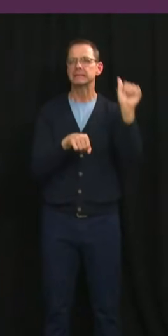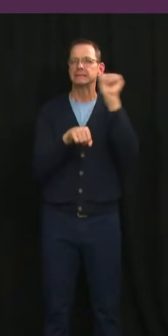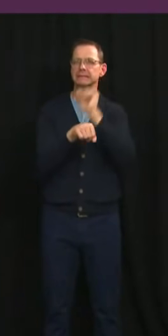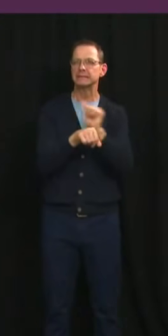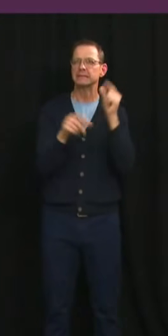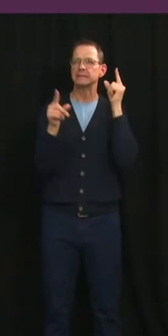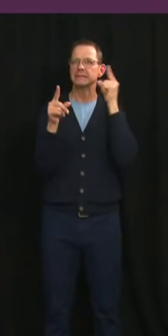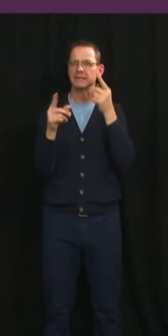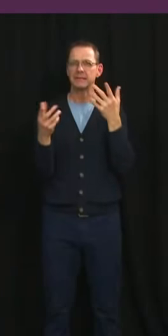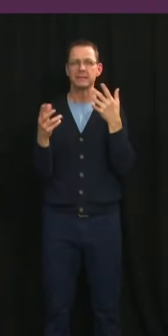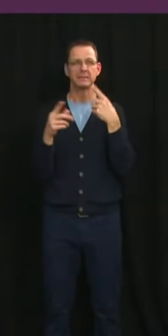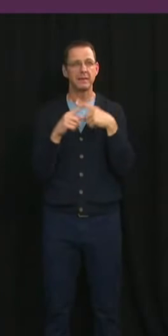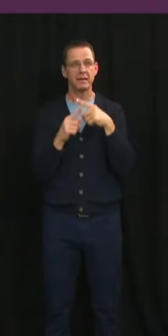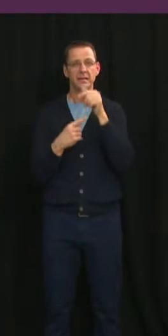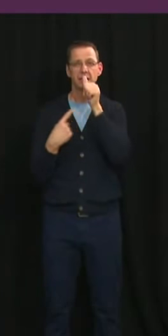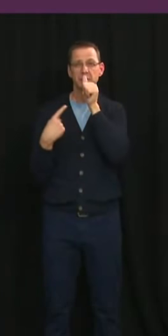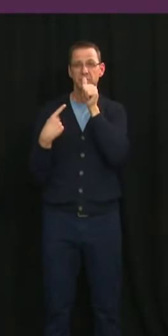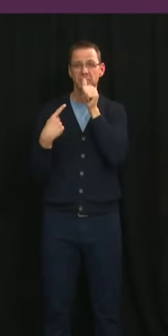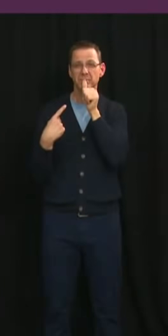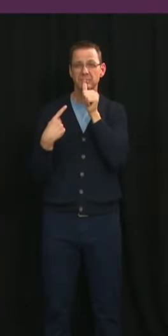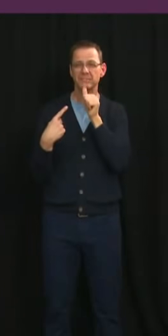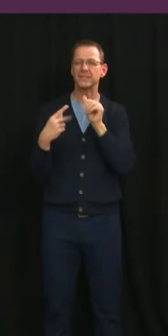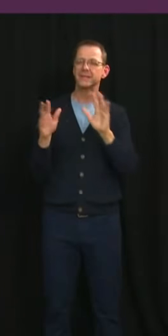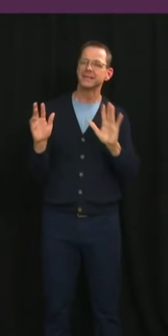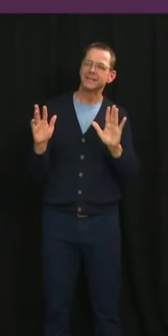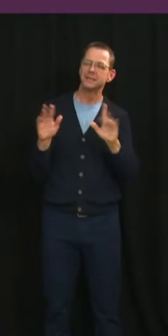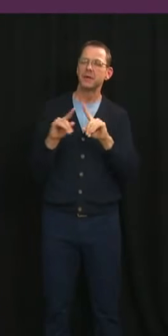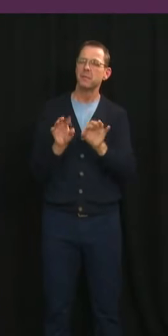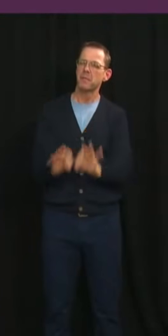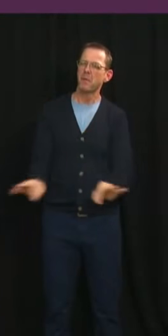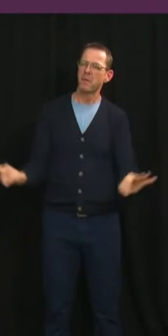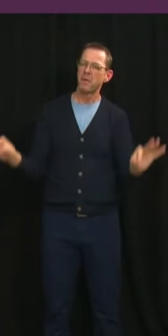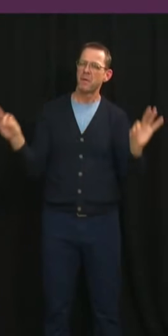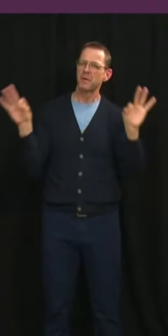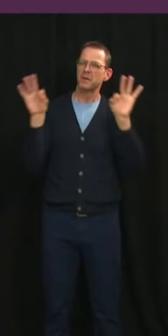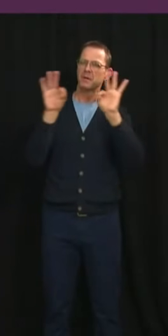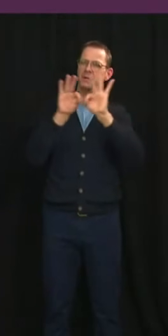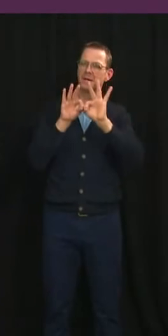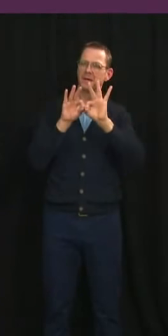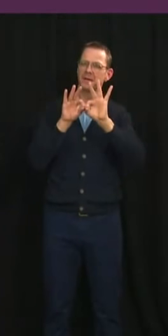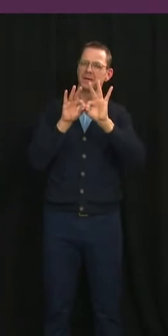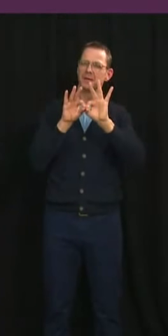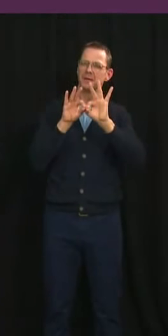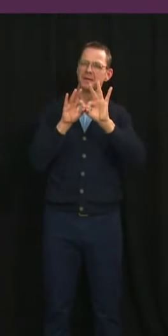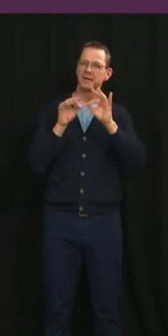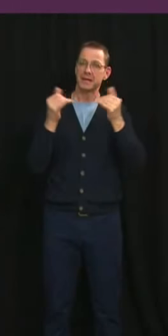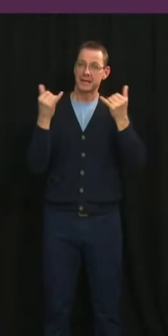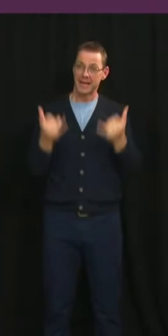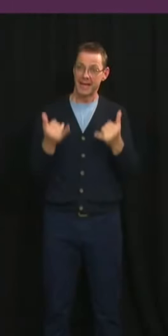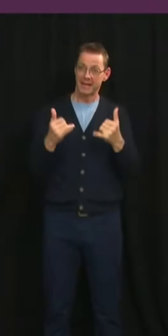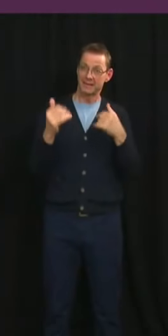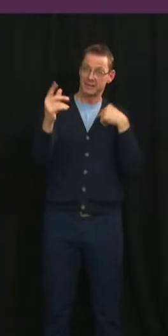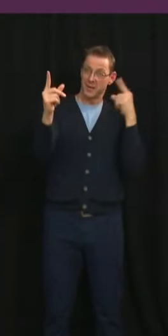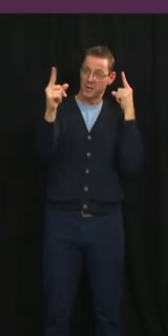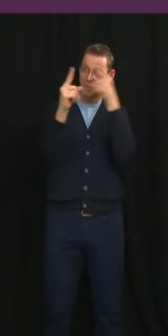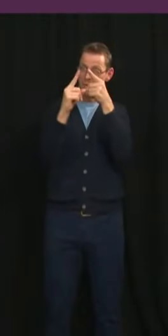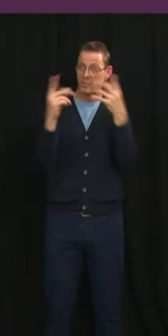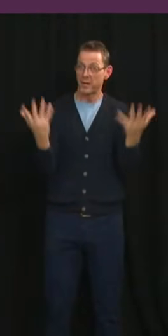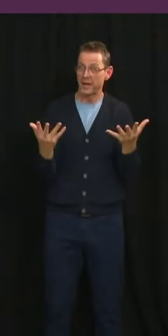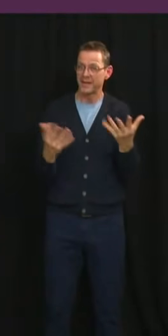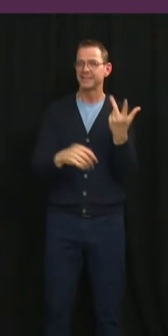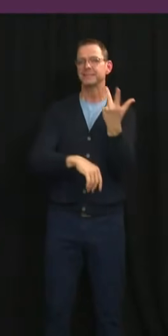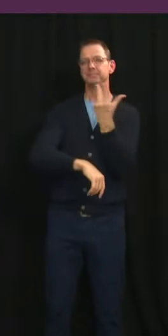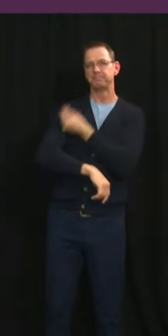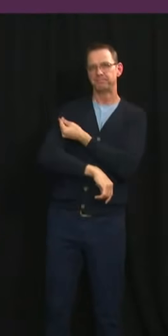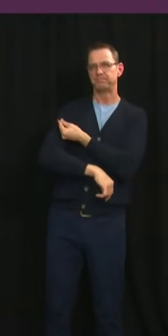is that we are in a race to get people vaccinated. And while the race is almost over, we need to do more to